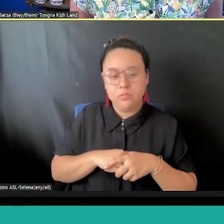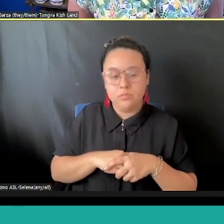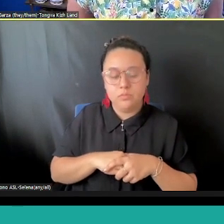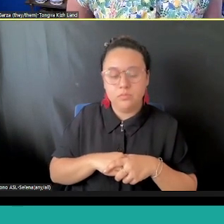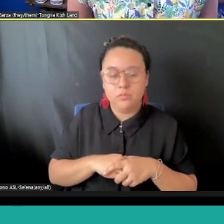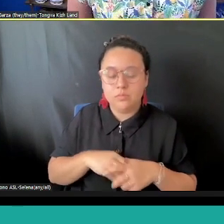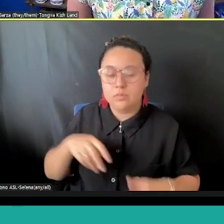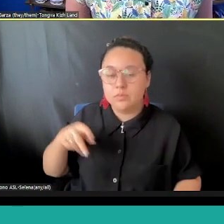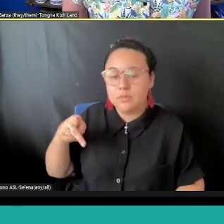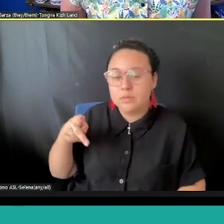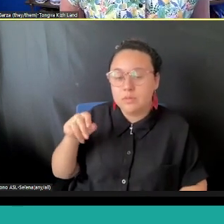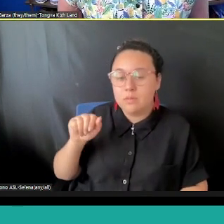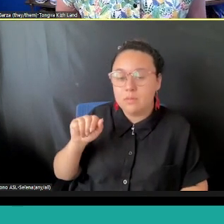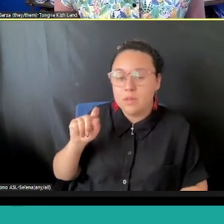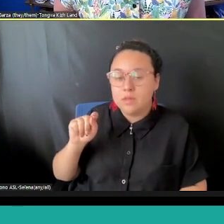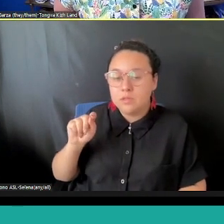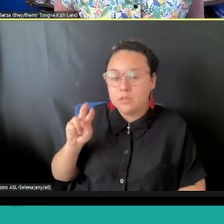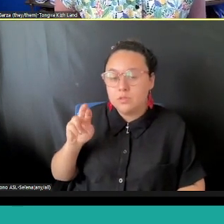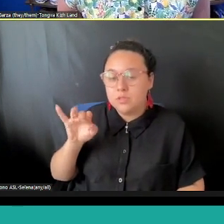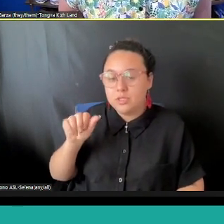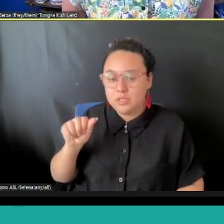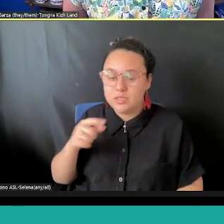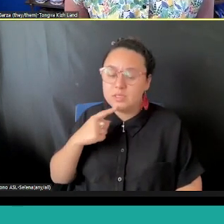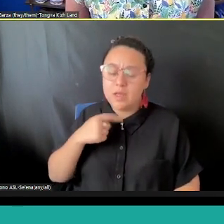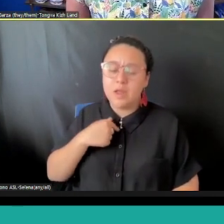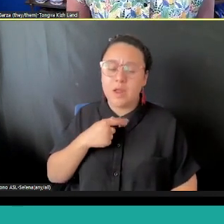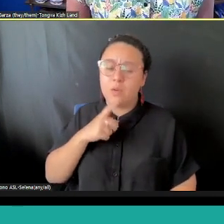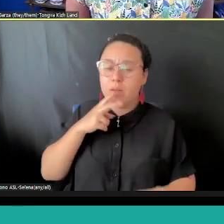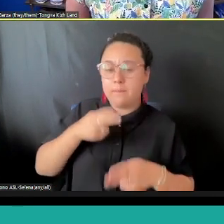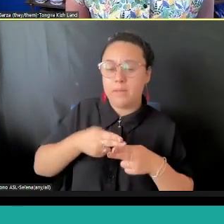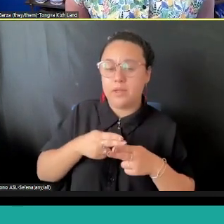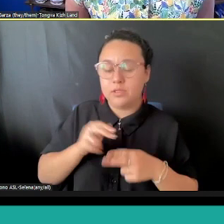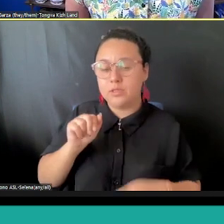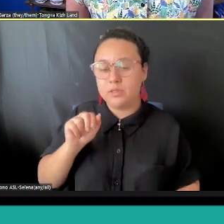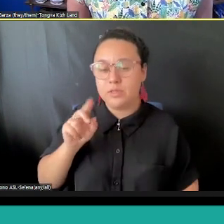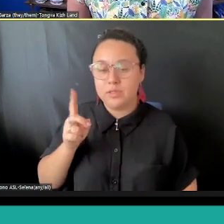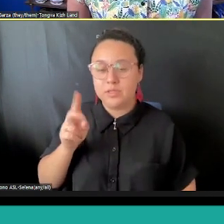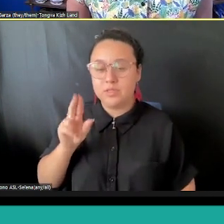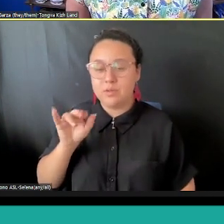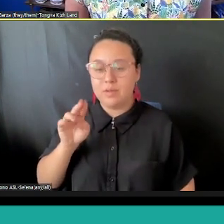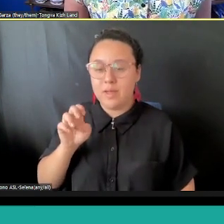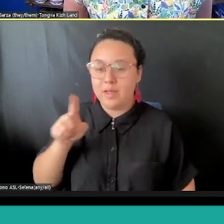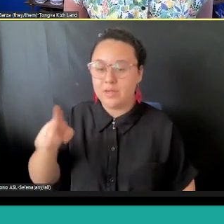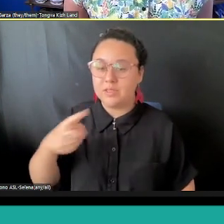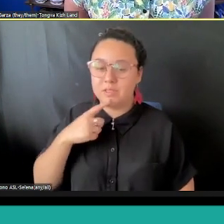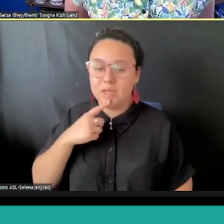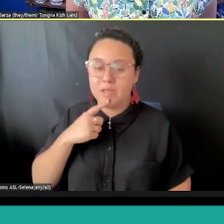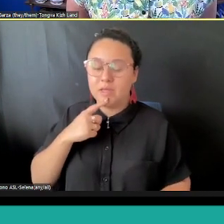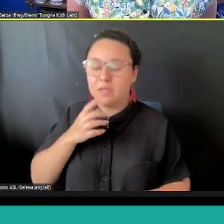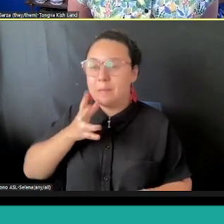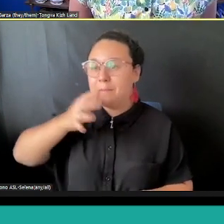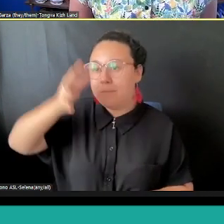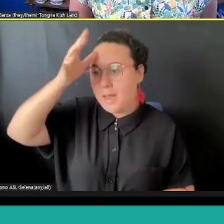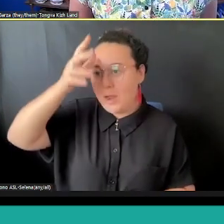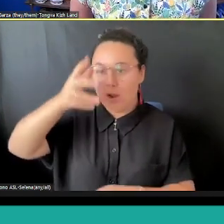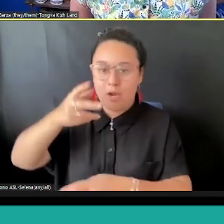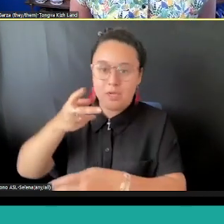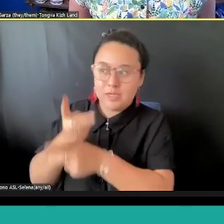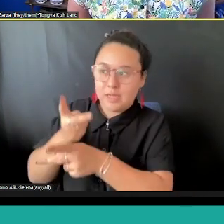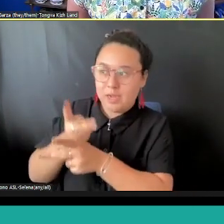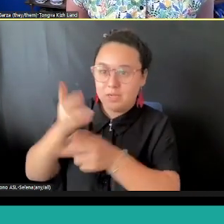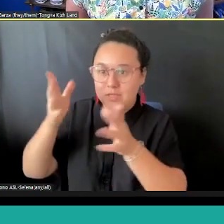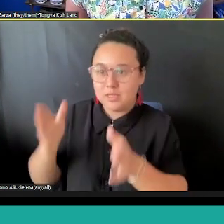Yeah, first I just want to uplift what Adriana is saying about parent, guardian, caretaker support is just